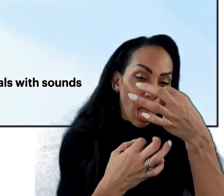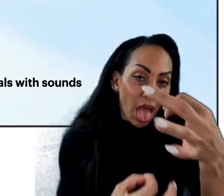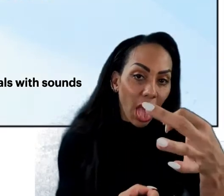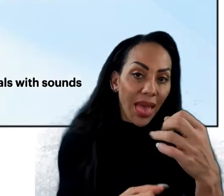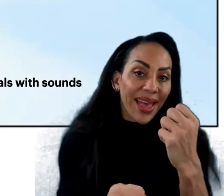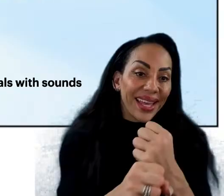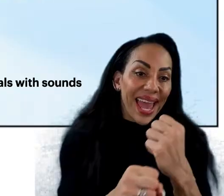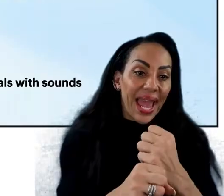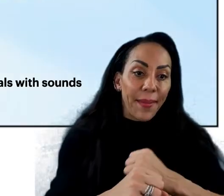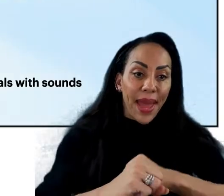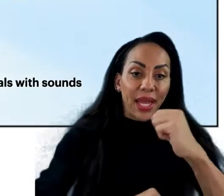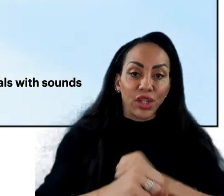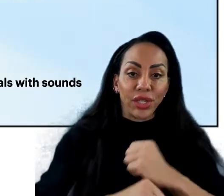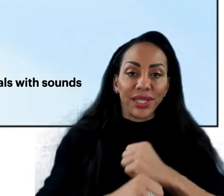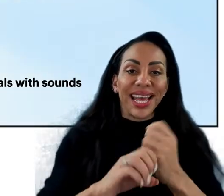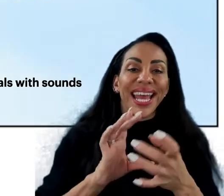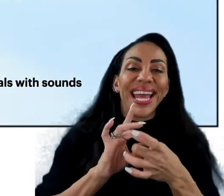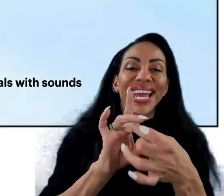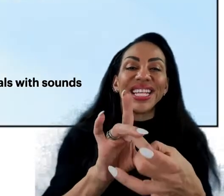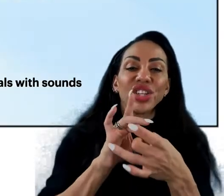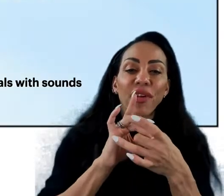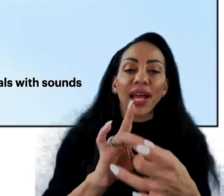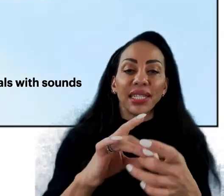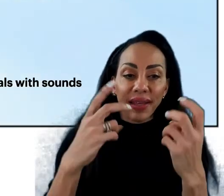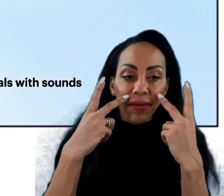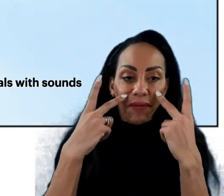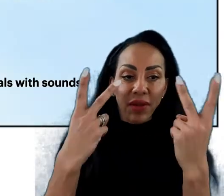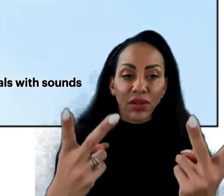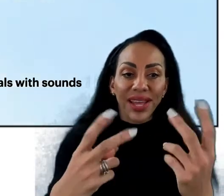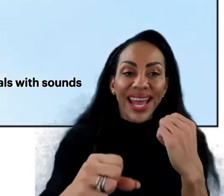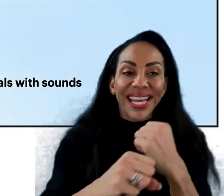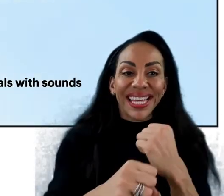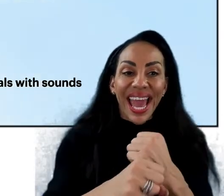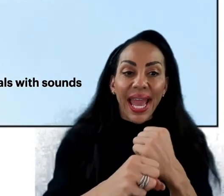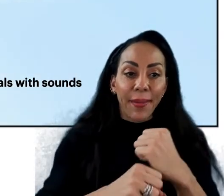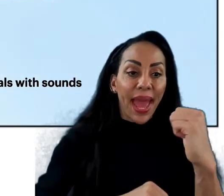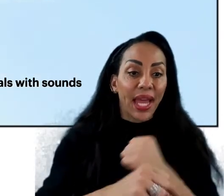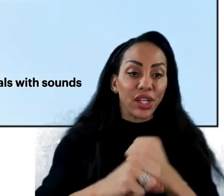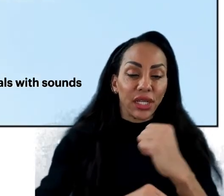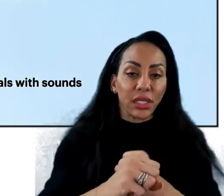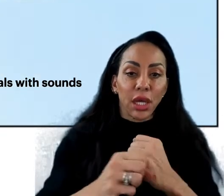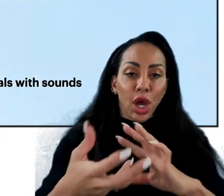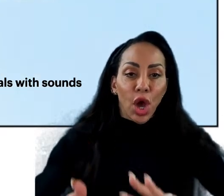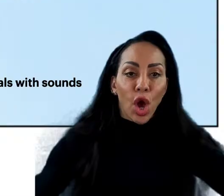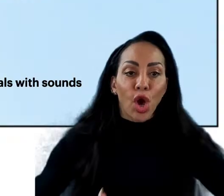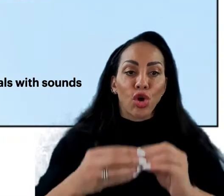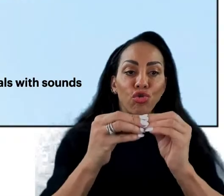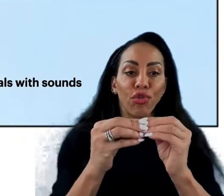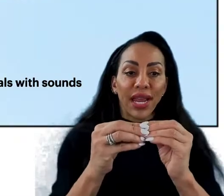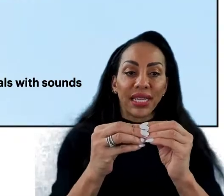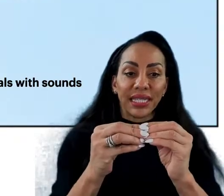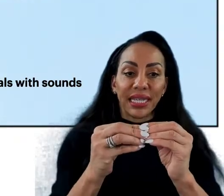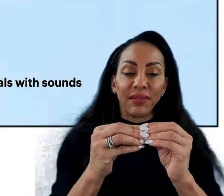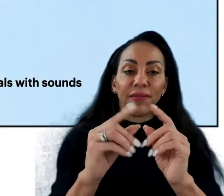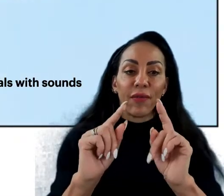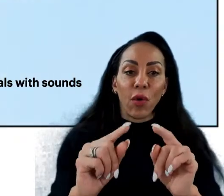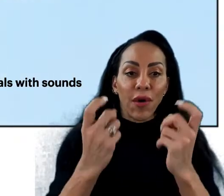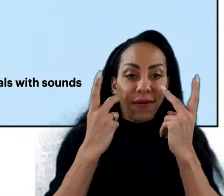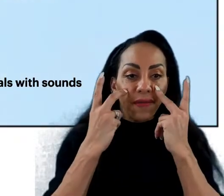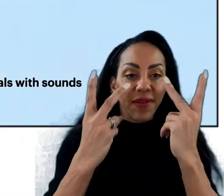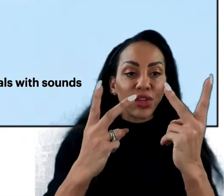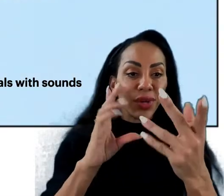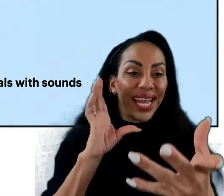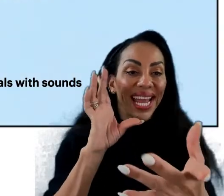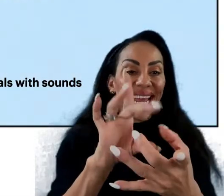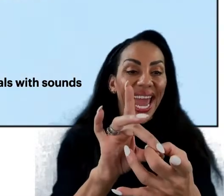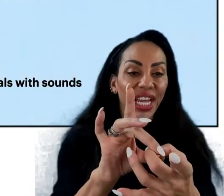the interactive visuals. So game engines are built for creating visually engaging worlds. And so it gives you access